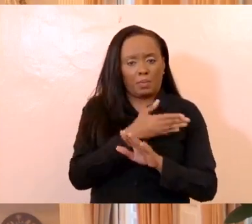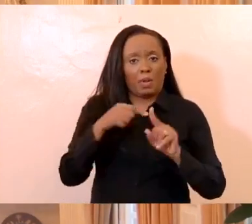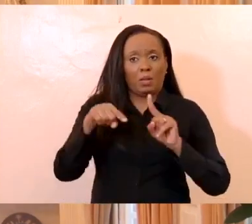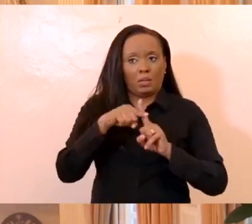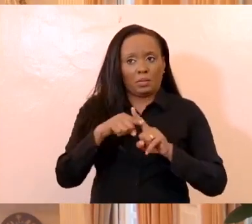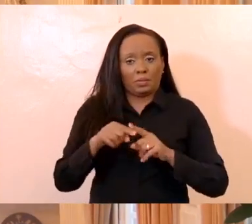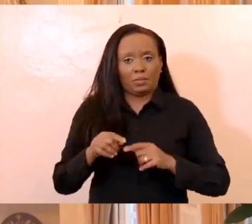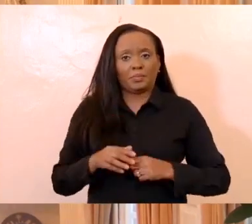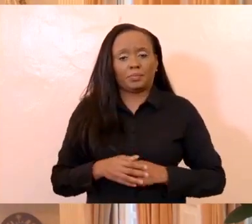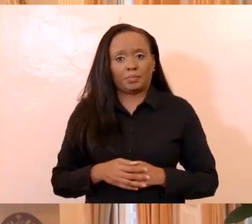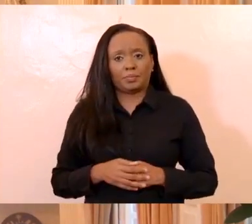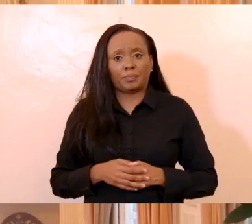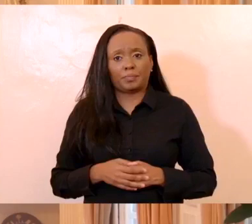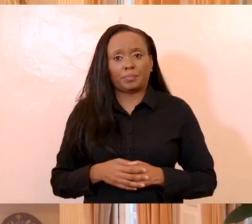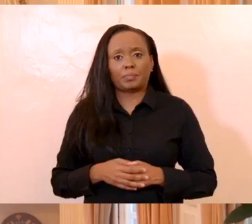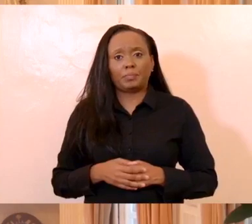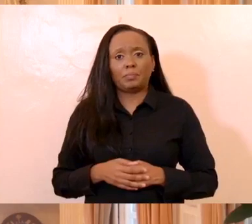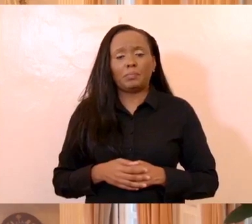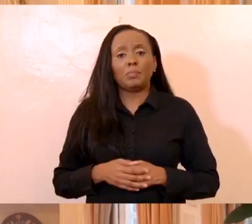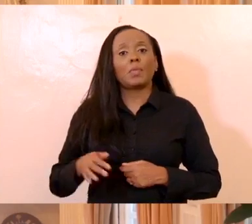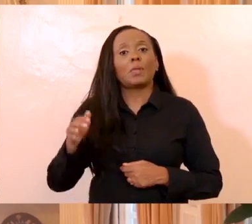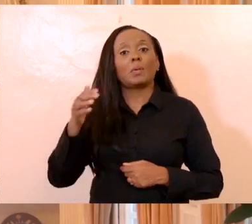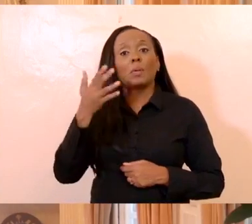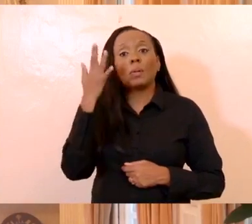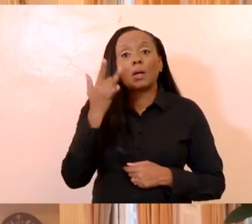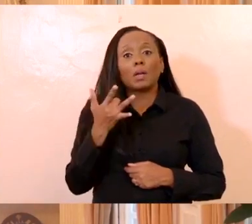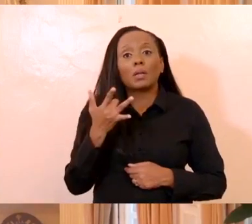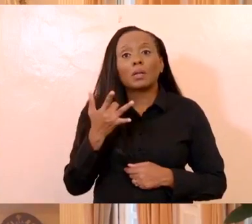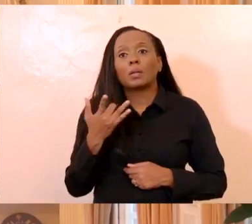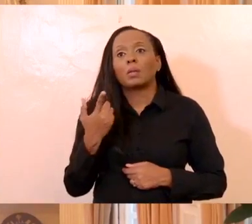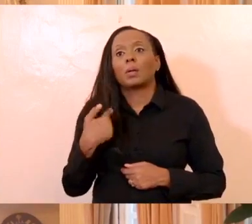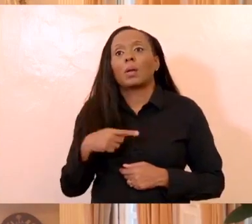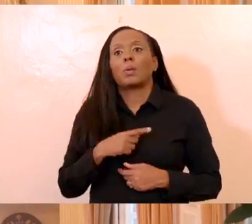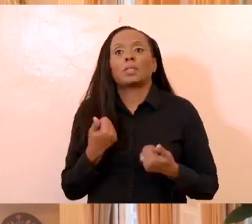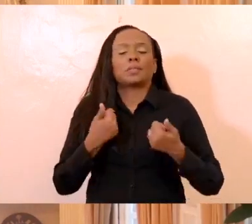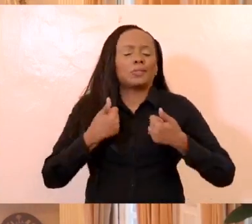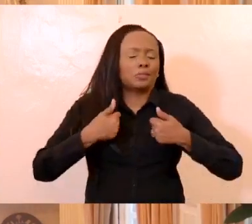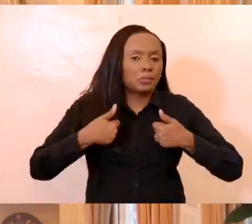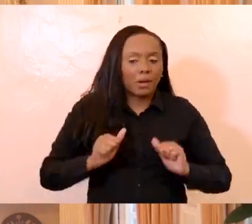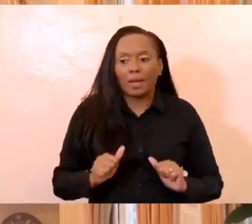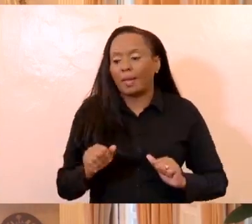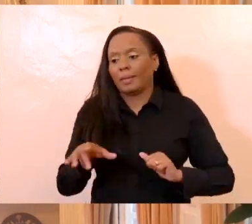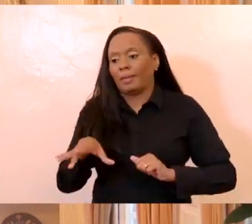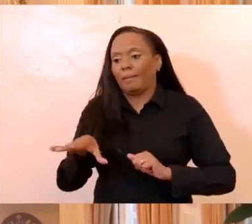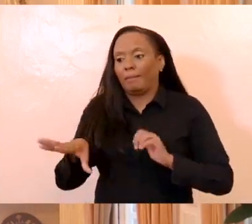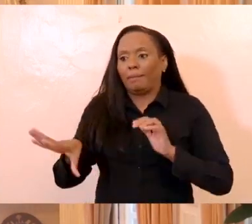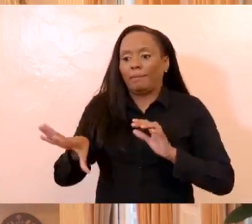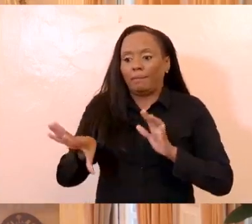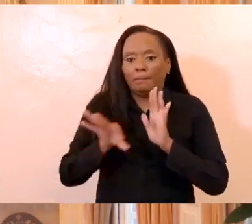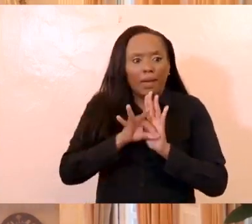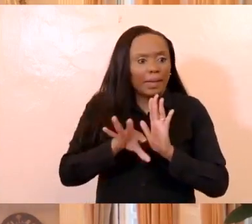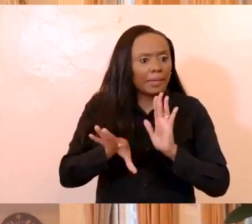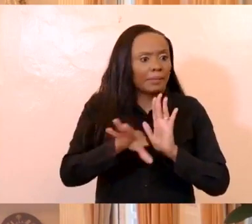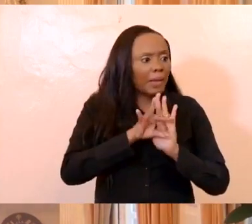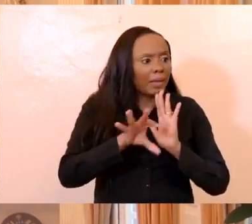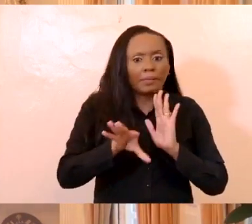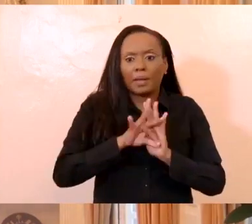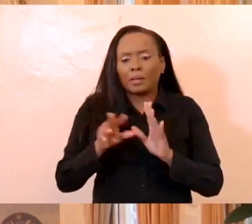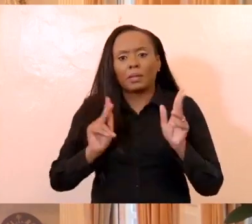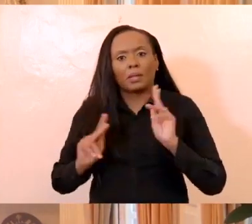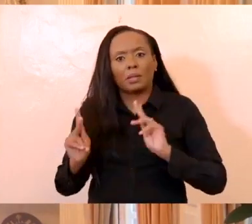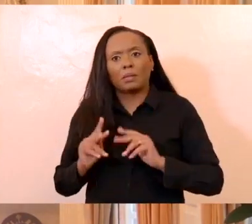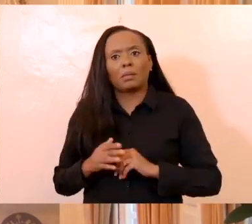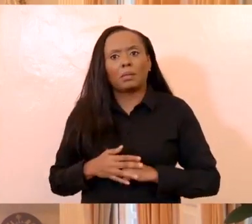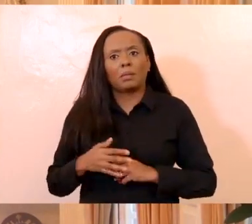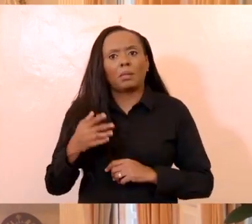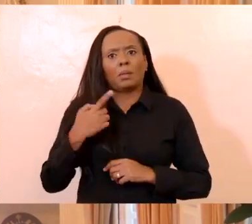is because we've been trying desperately, and we didn't want, it is not that we put cases into clusters for the sake of